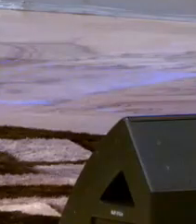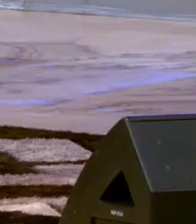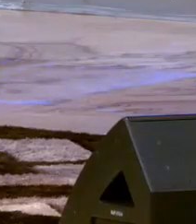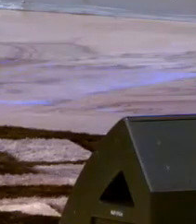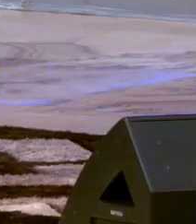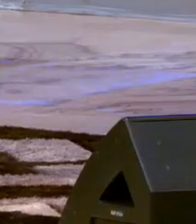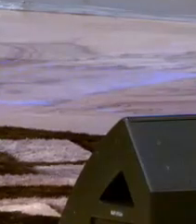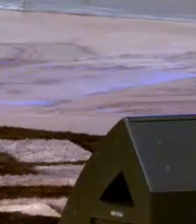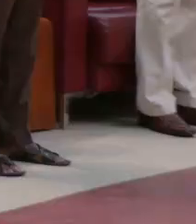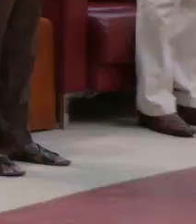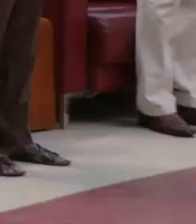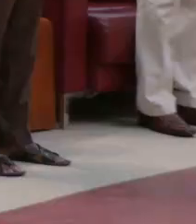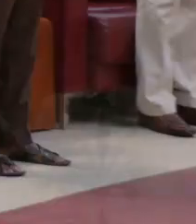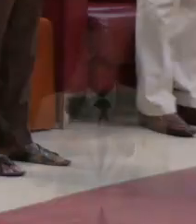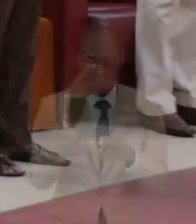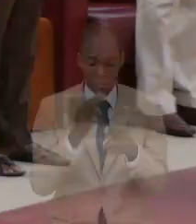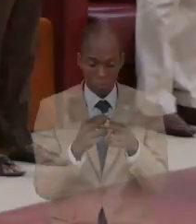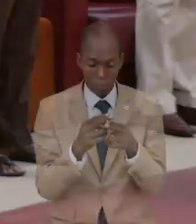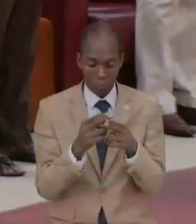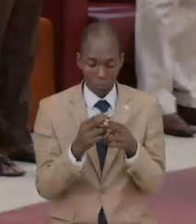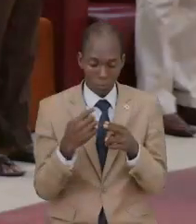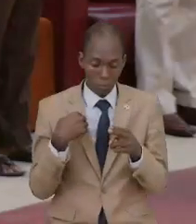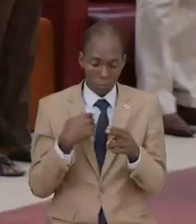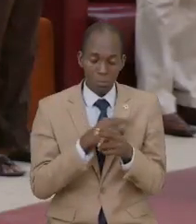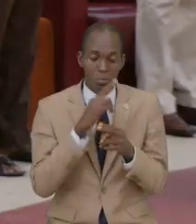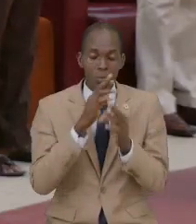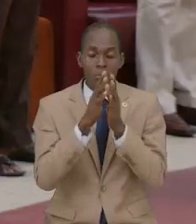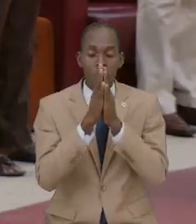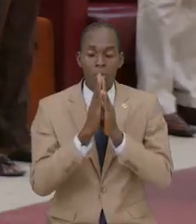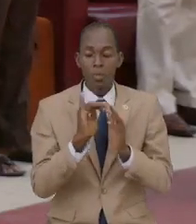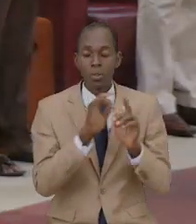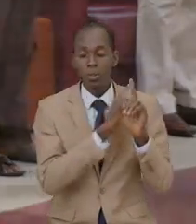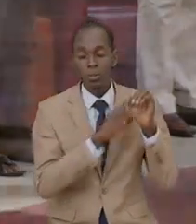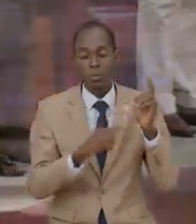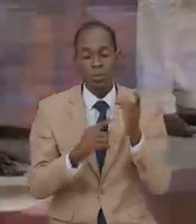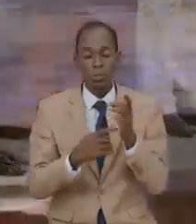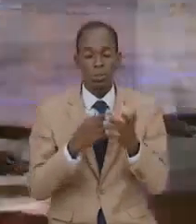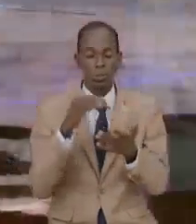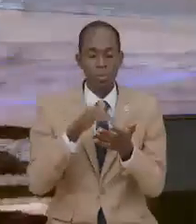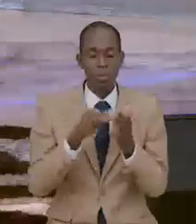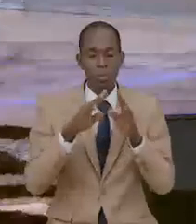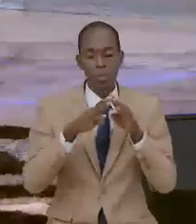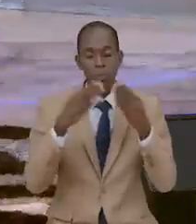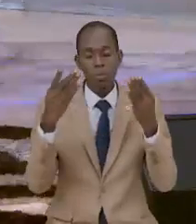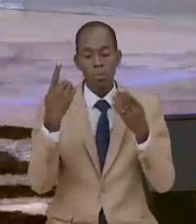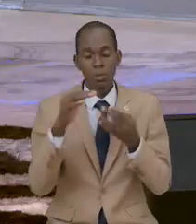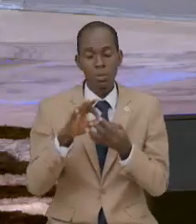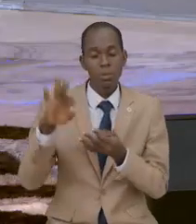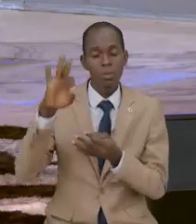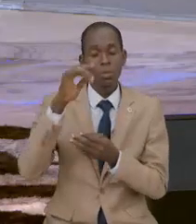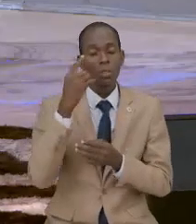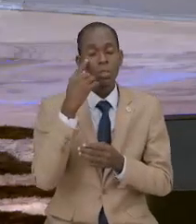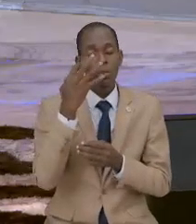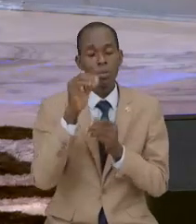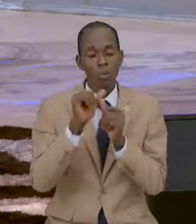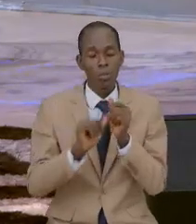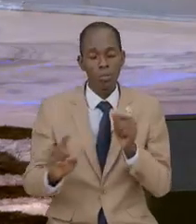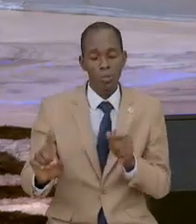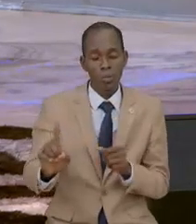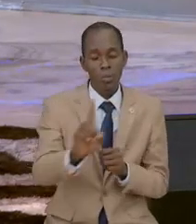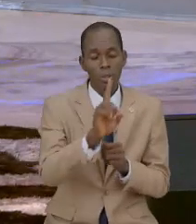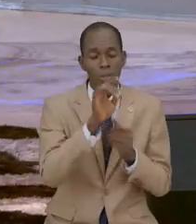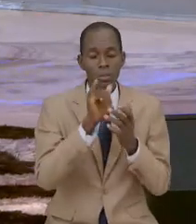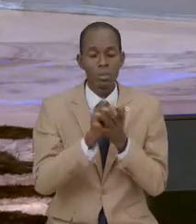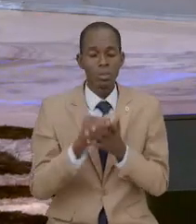in Jesus' name. We're asking, Lord, that once again you open the spiritual eyes of everyone, that